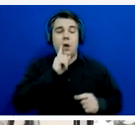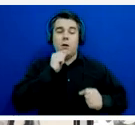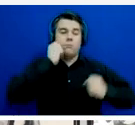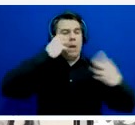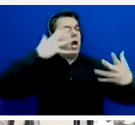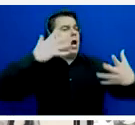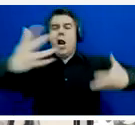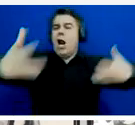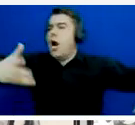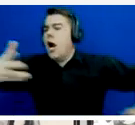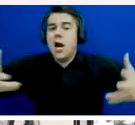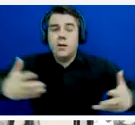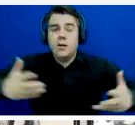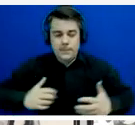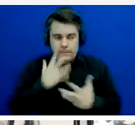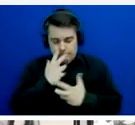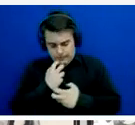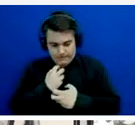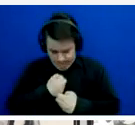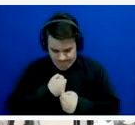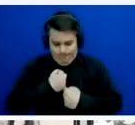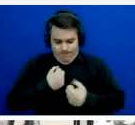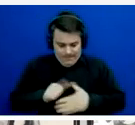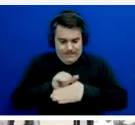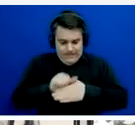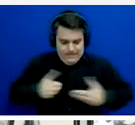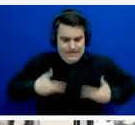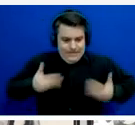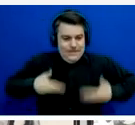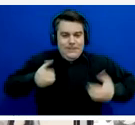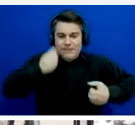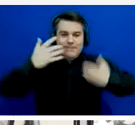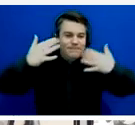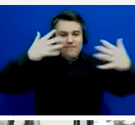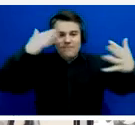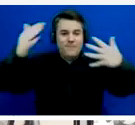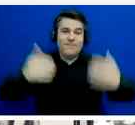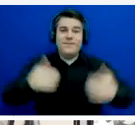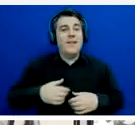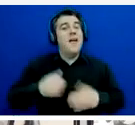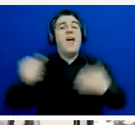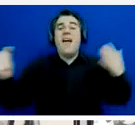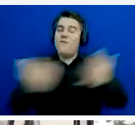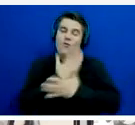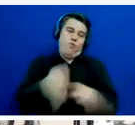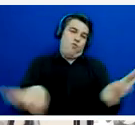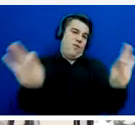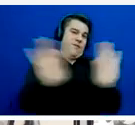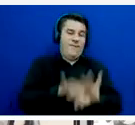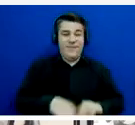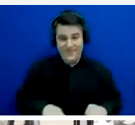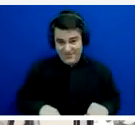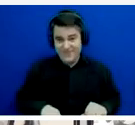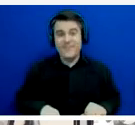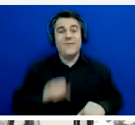stuff. And so you had to work on yourself to do this business, but every bit of it is worth it. All the work that we